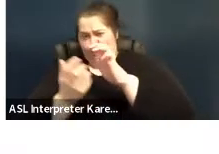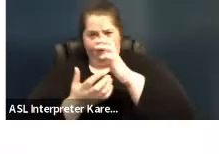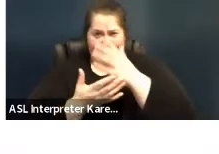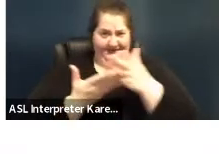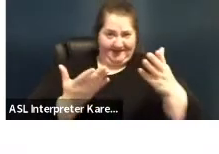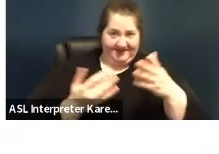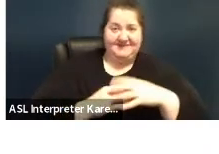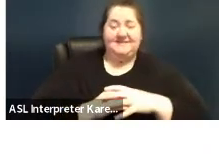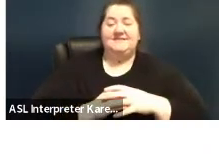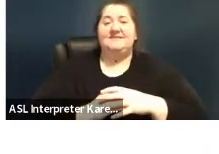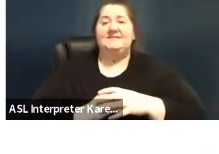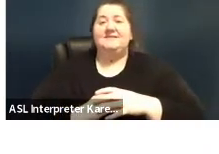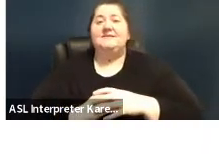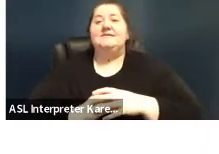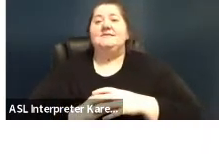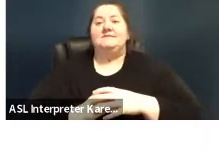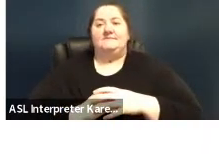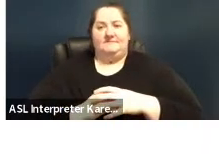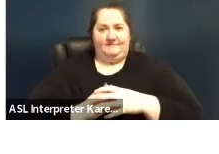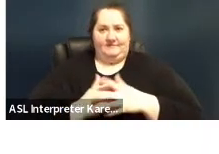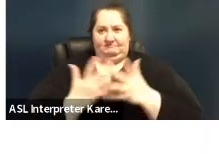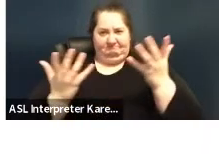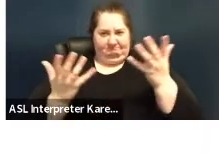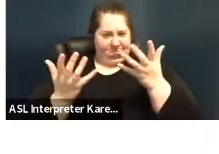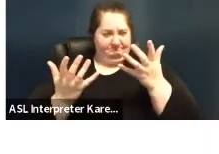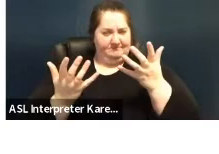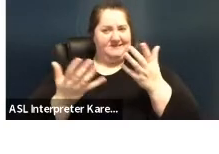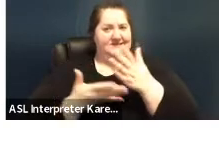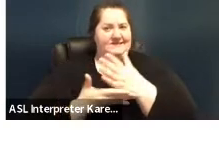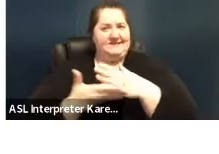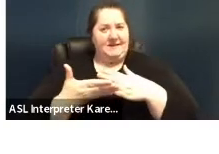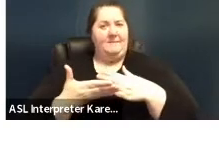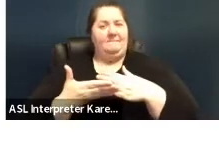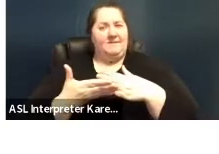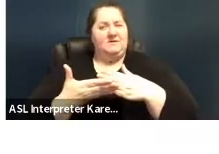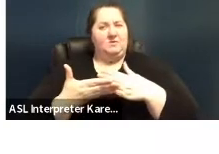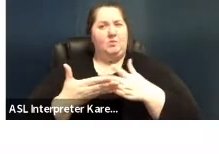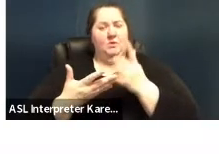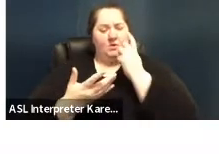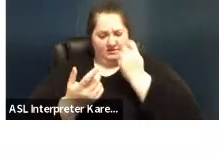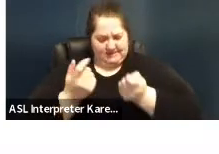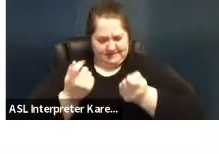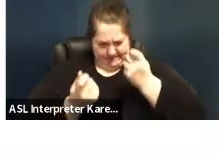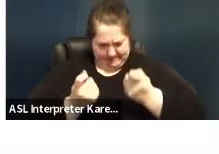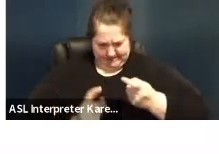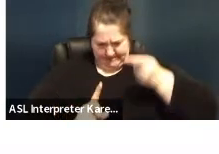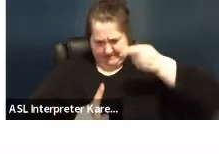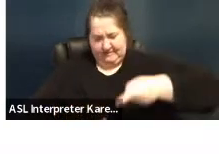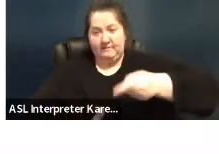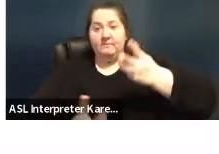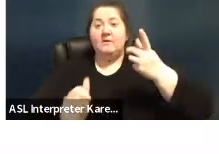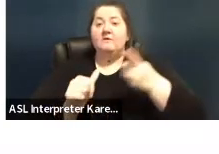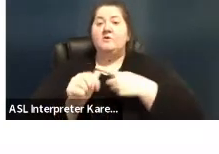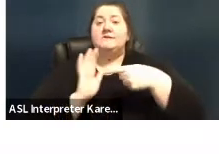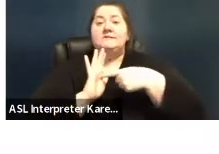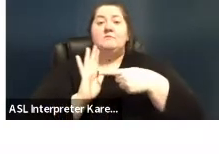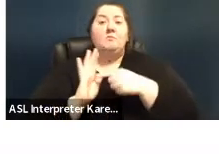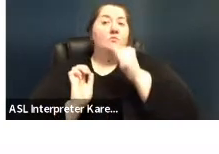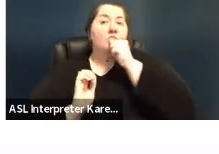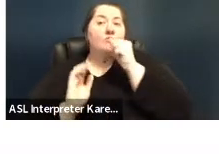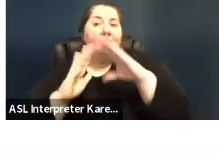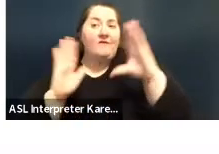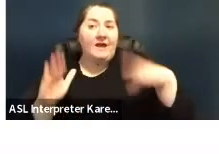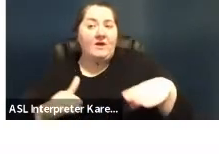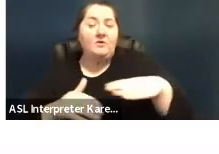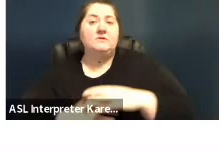things. So we're going to unpack some of these things. So our first example, private housing.